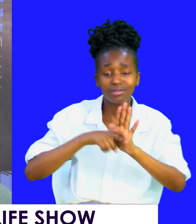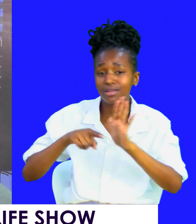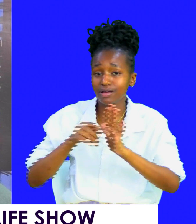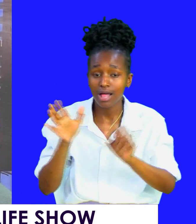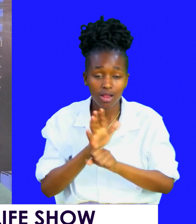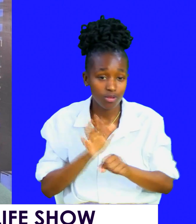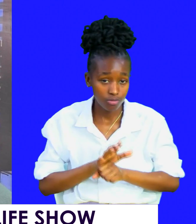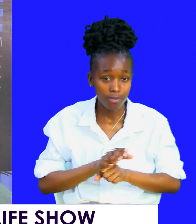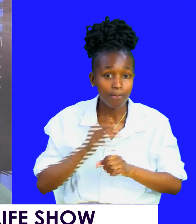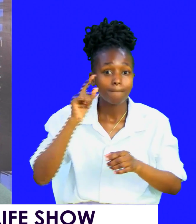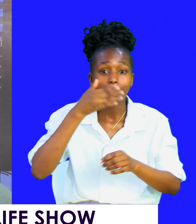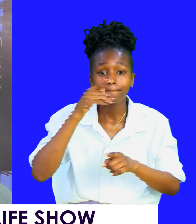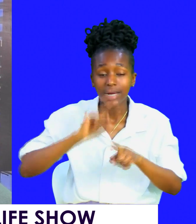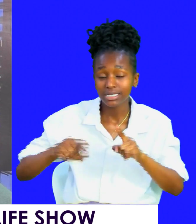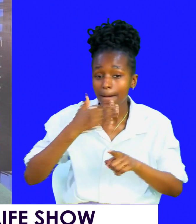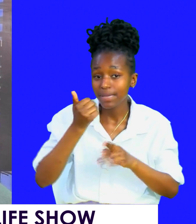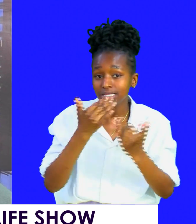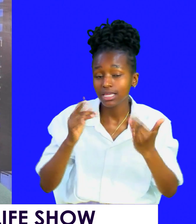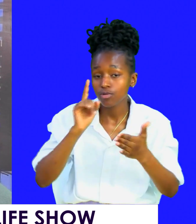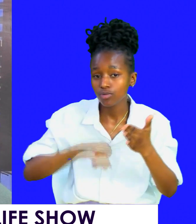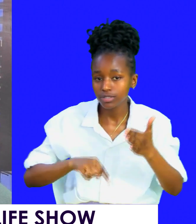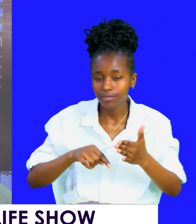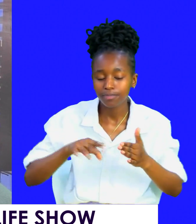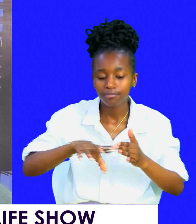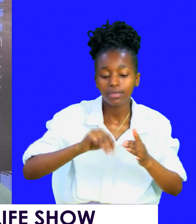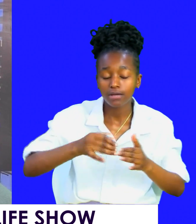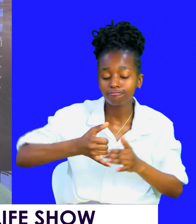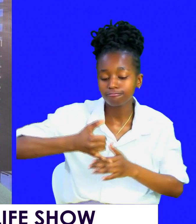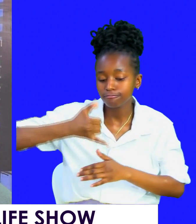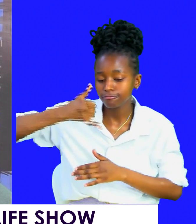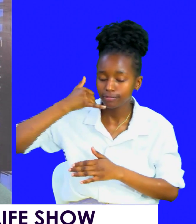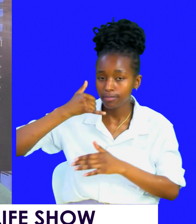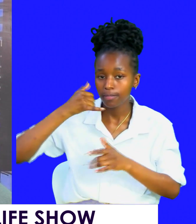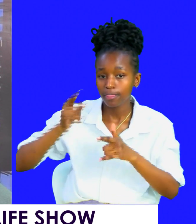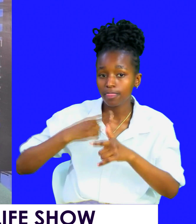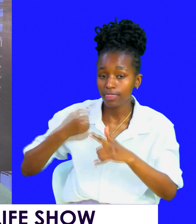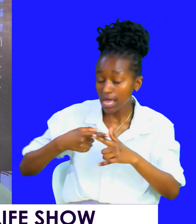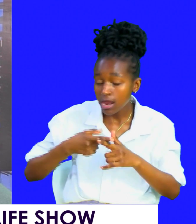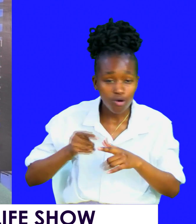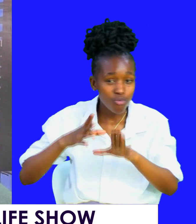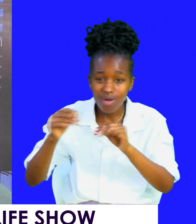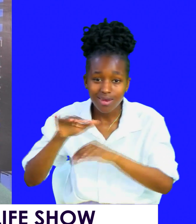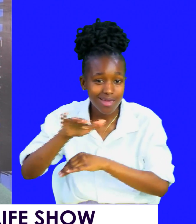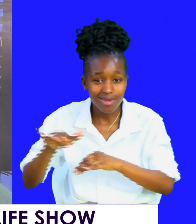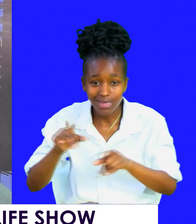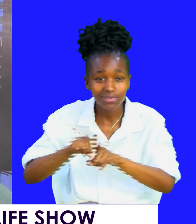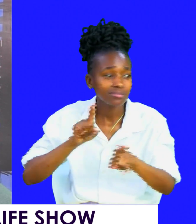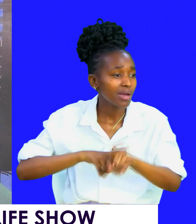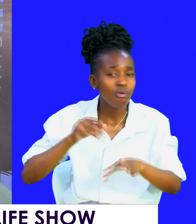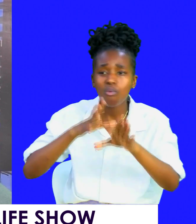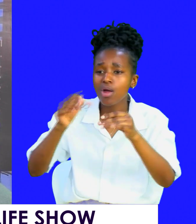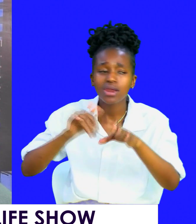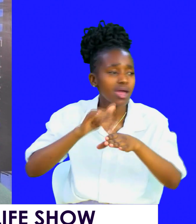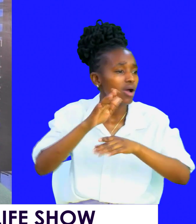take up your phone and click somewhere, or just to get yourself out there and lift up your ear if you have